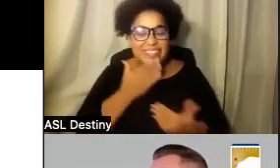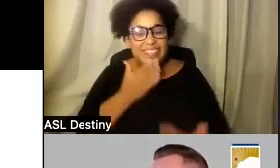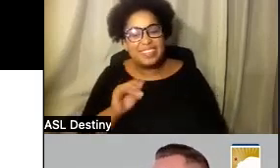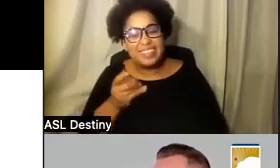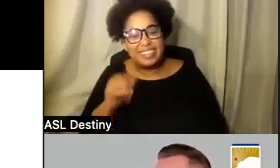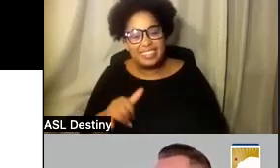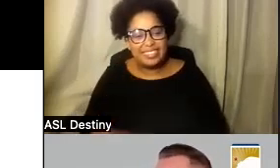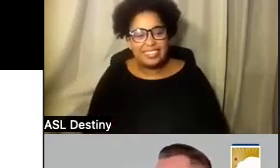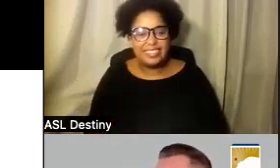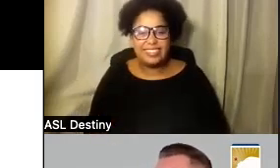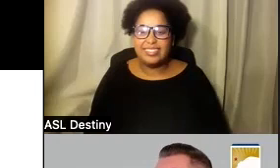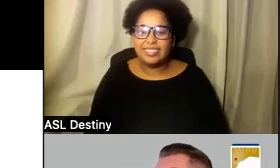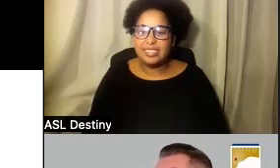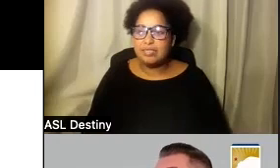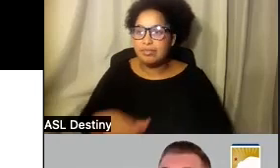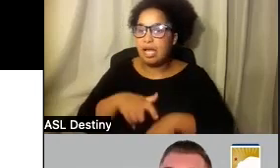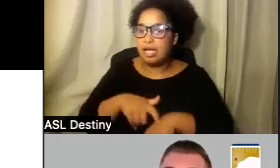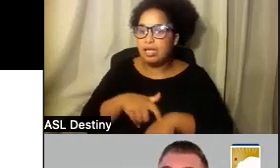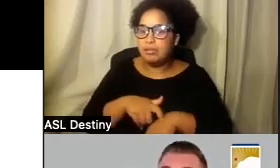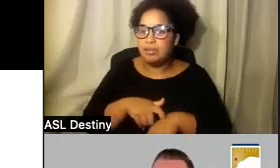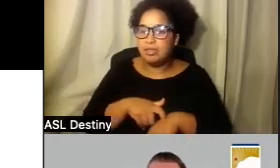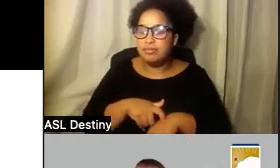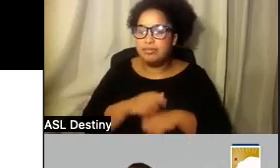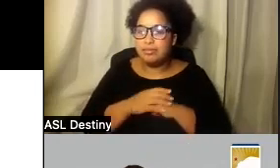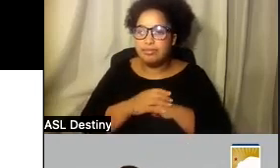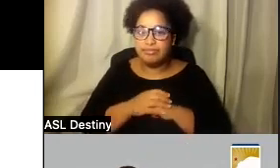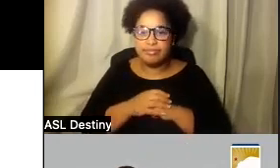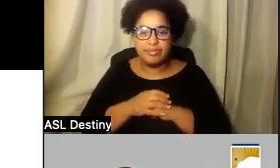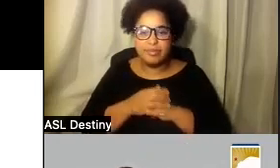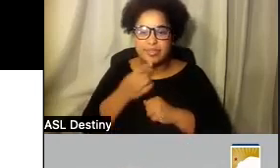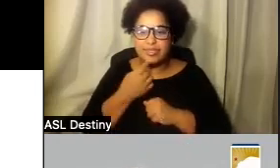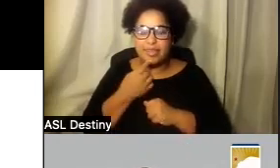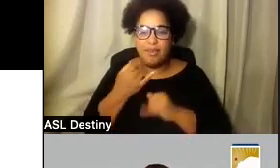And looking at time, we'll just say a couple things.